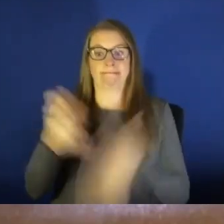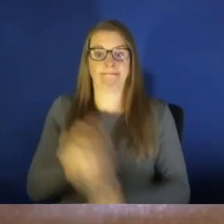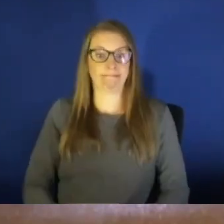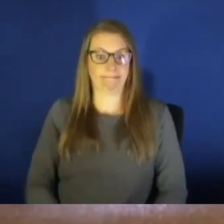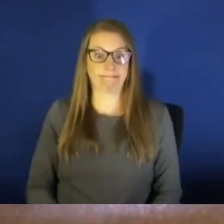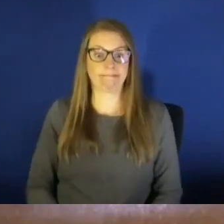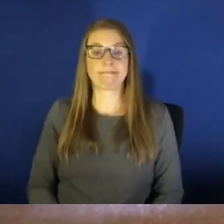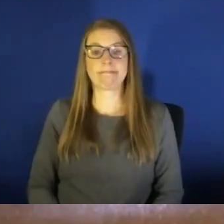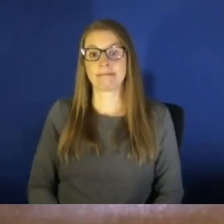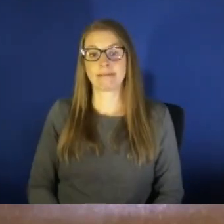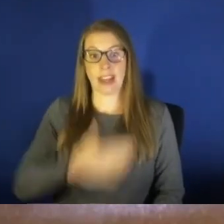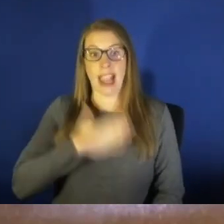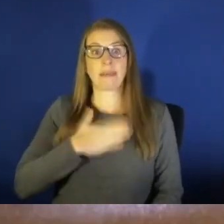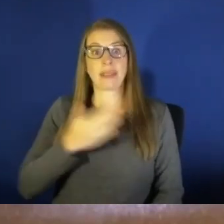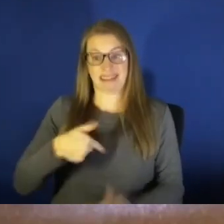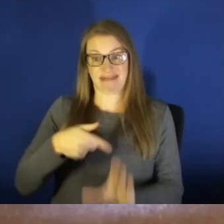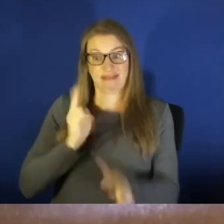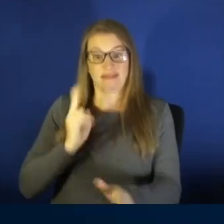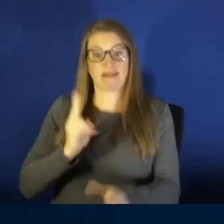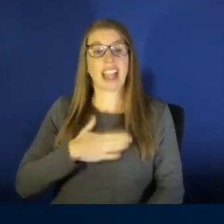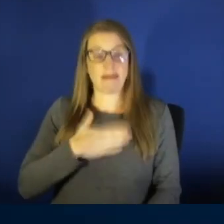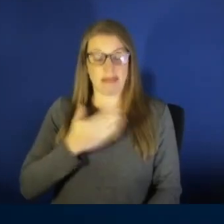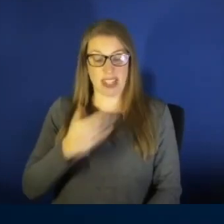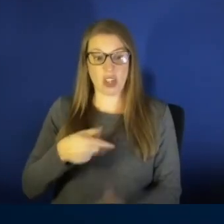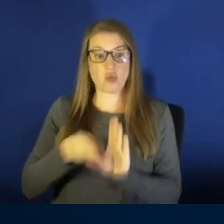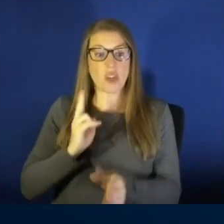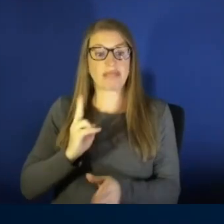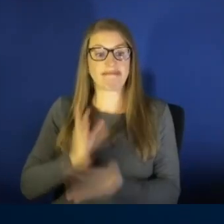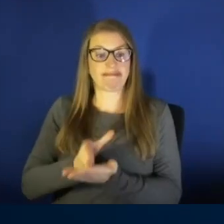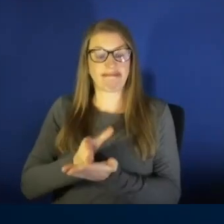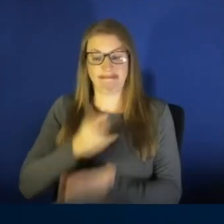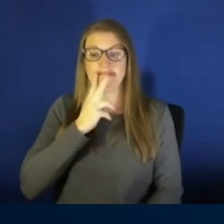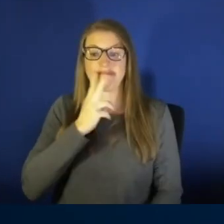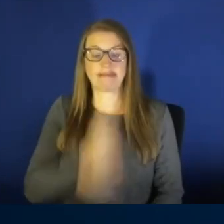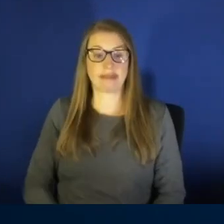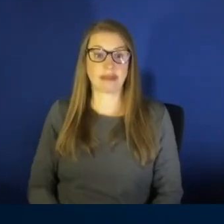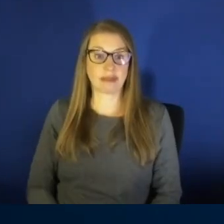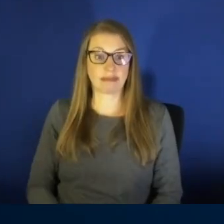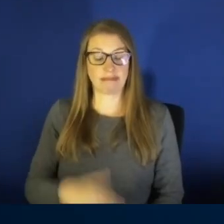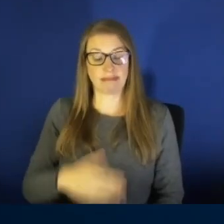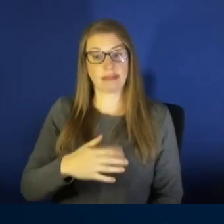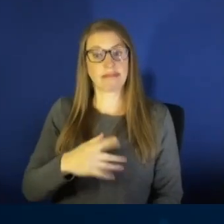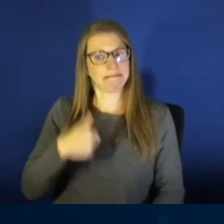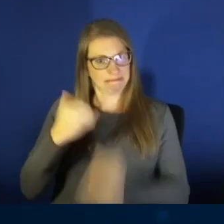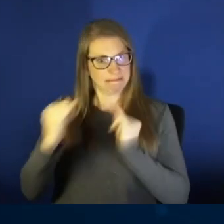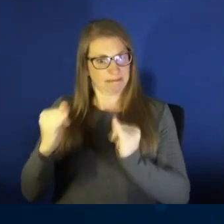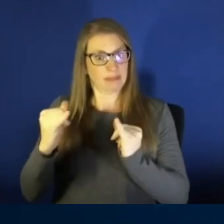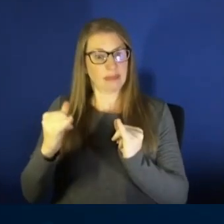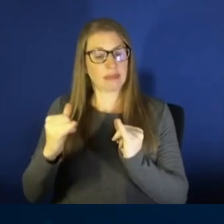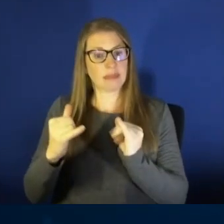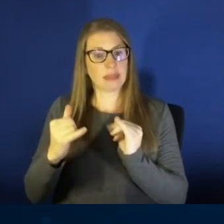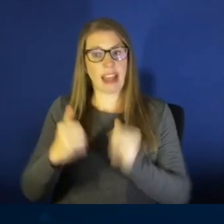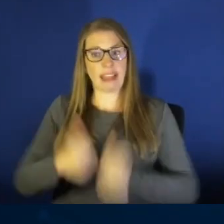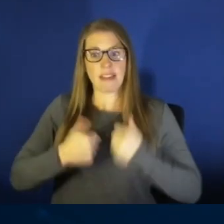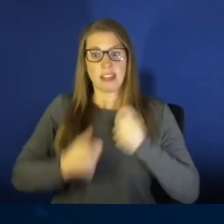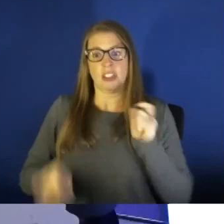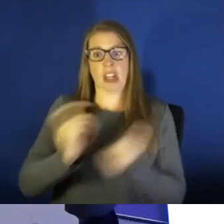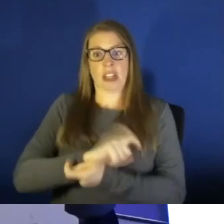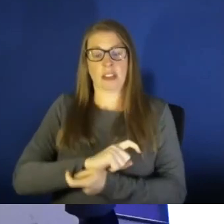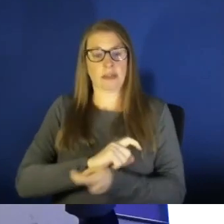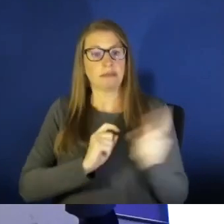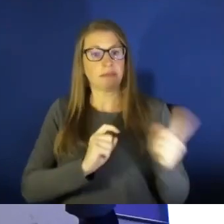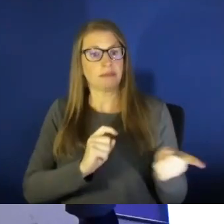I'm glad I quit. I'm glad I quit. We are too. A total life change, it sounds like. Dr. V, I want to bring you in here. And how did David